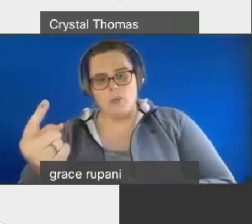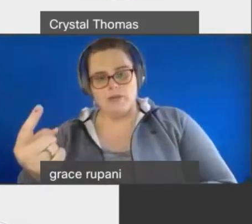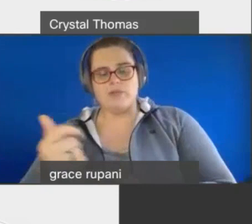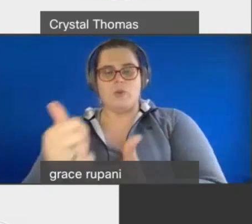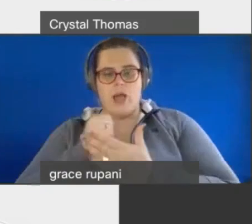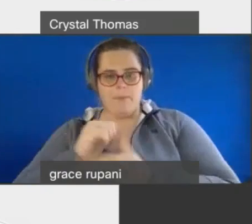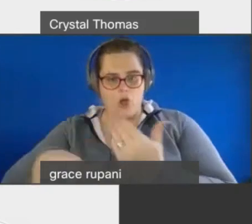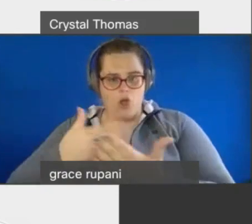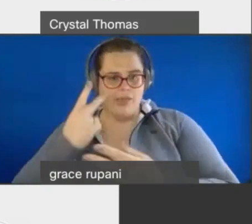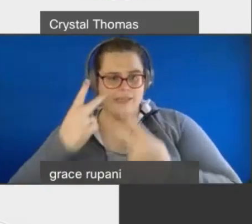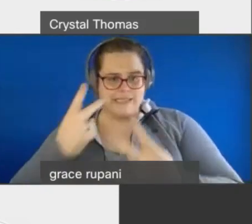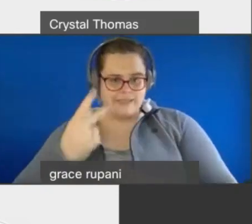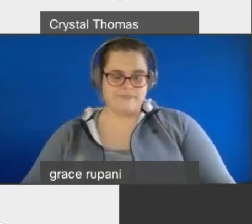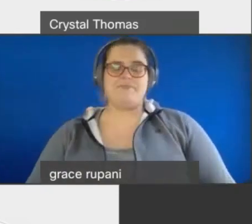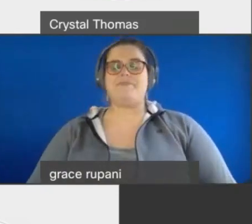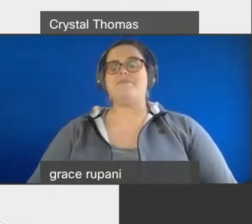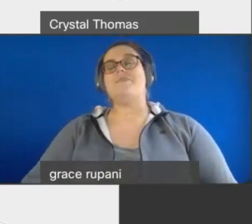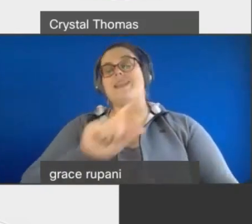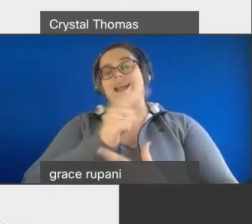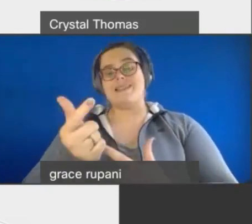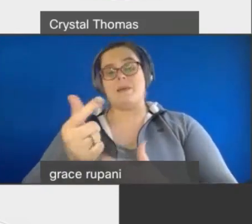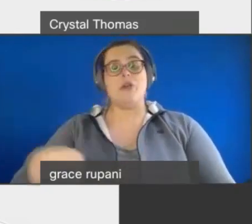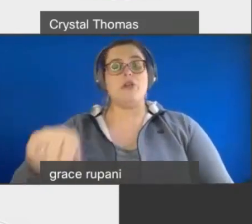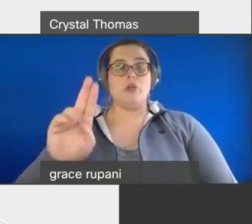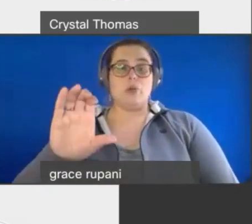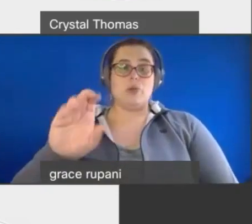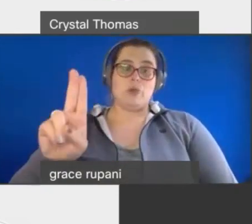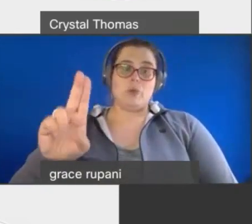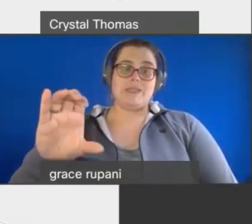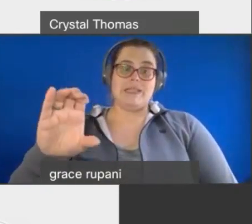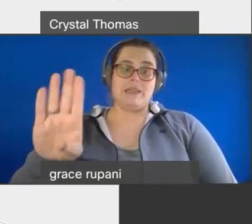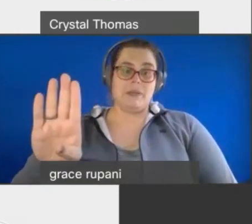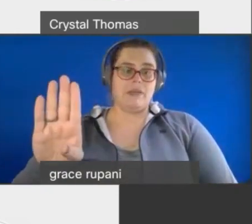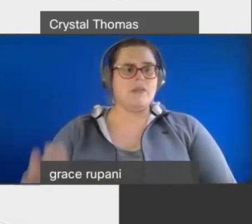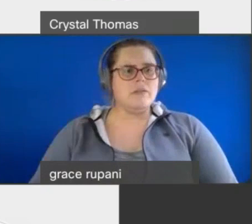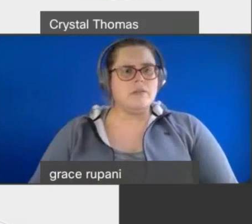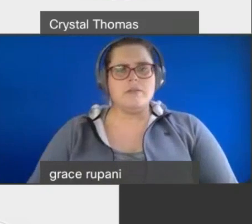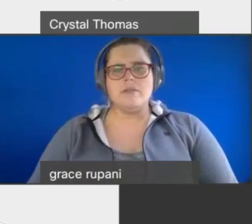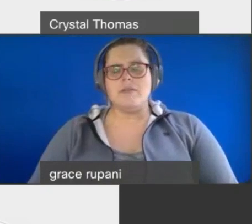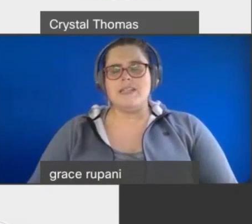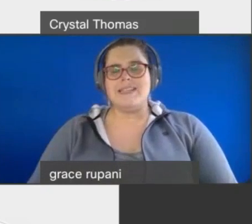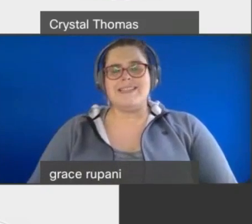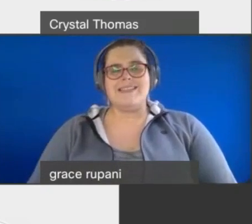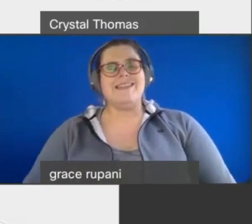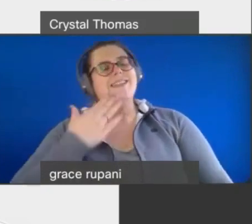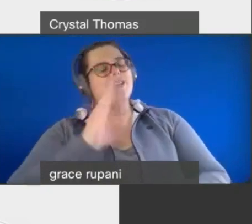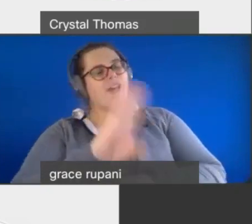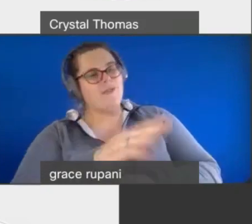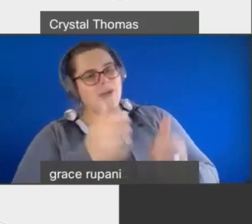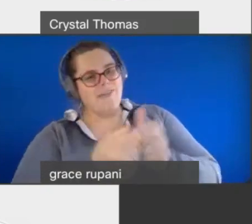going to turn over to UCP for your presentation. Good afternoon, everybody. Happy